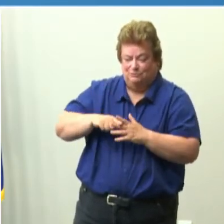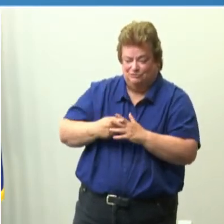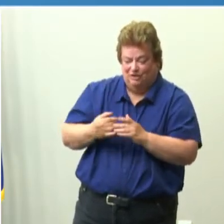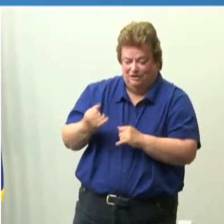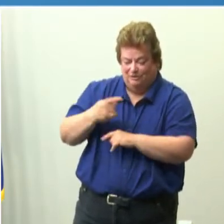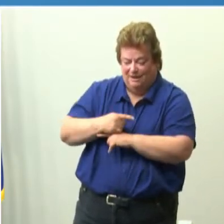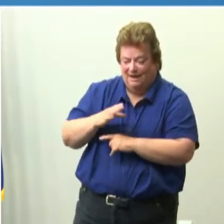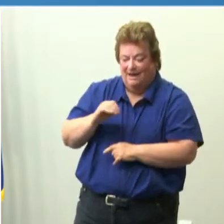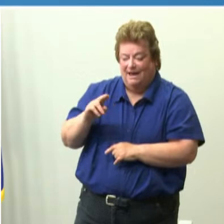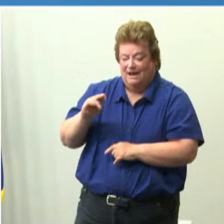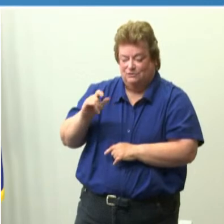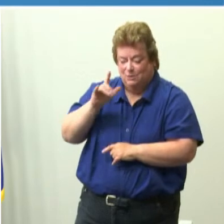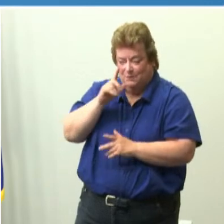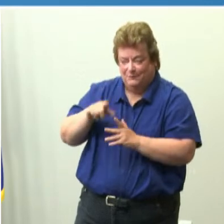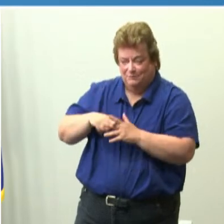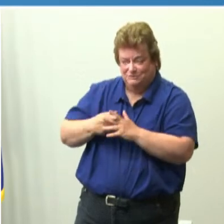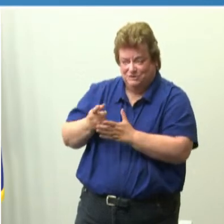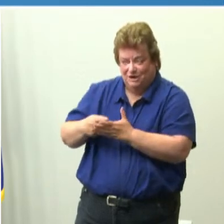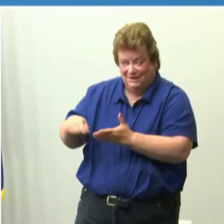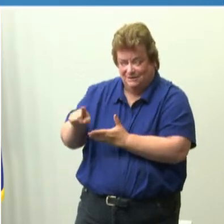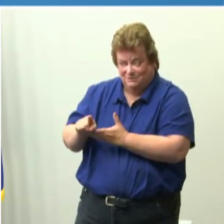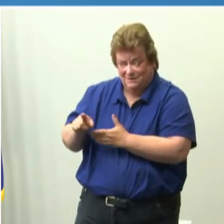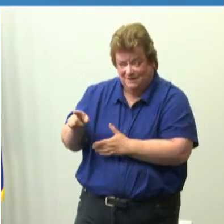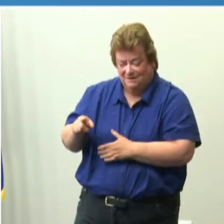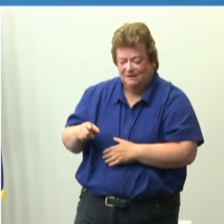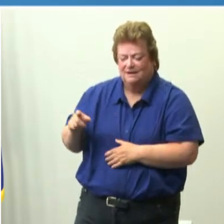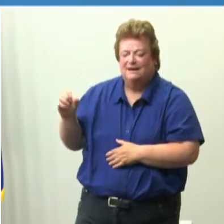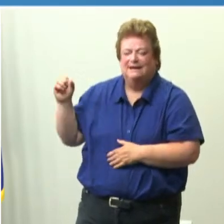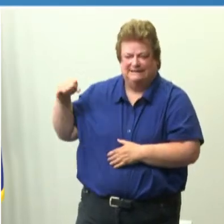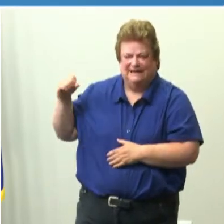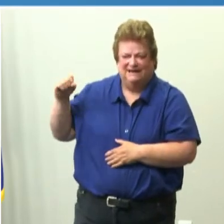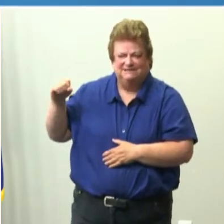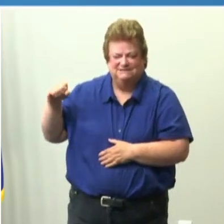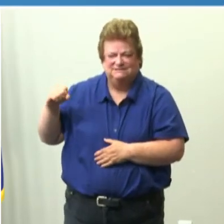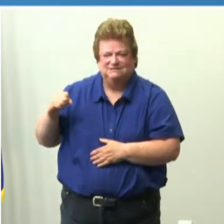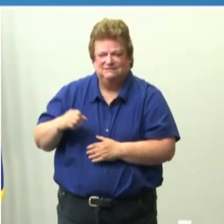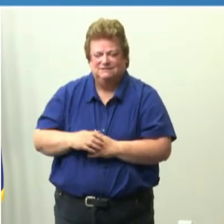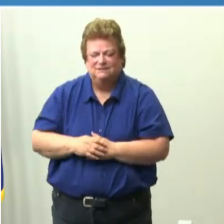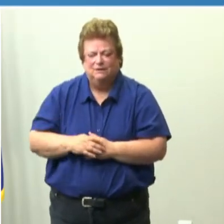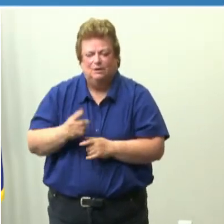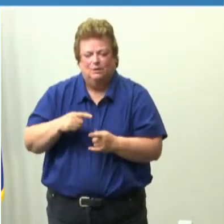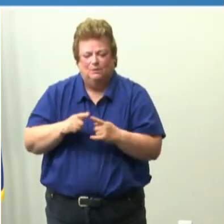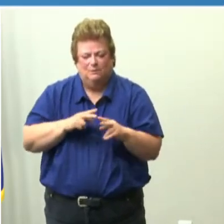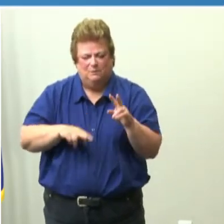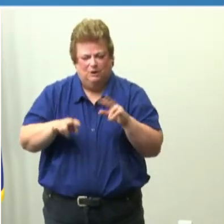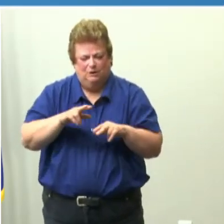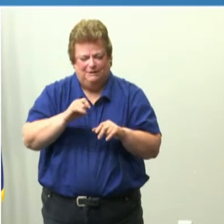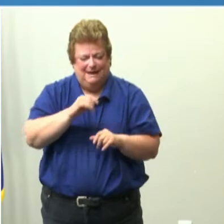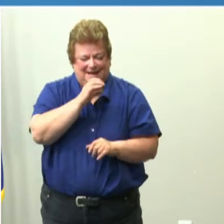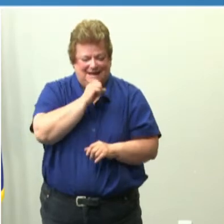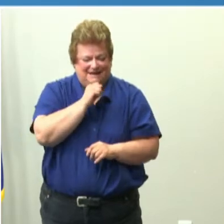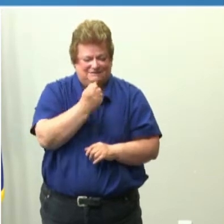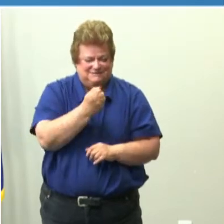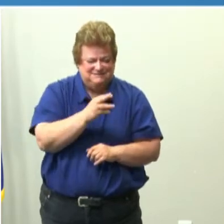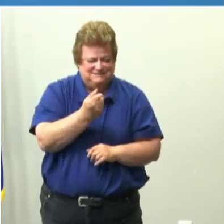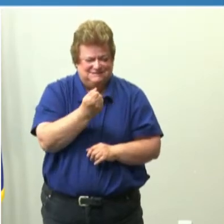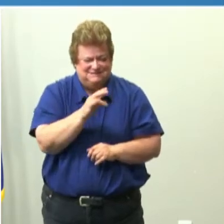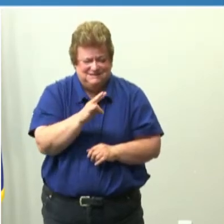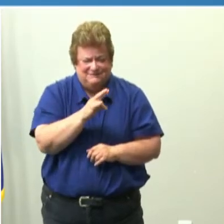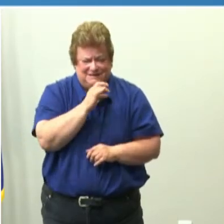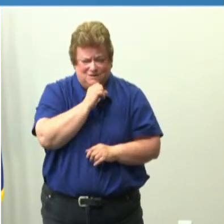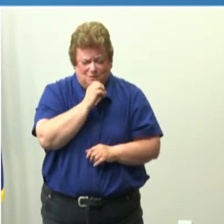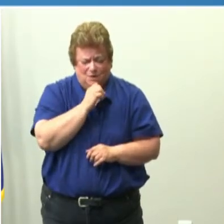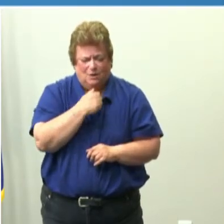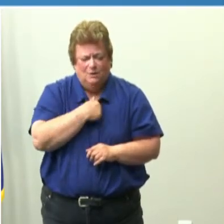UNL starting sometime next week as well? Yes, and I think we were looking, when we looked at our 16 and 17-year-olds, we had a little